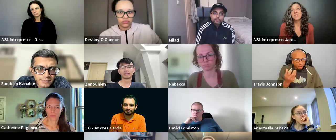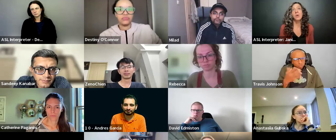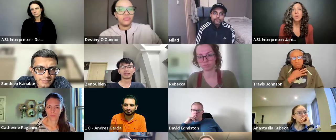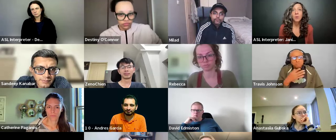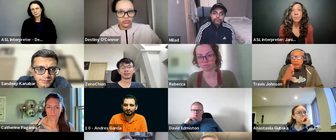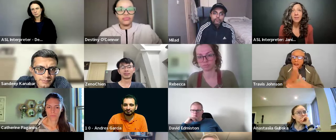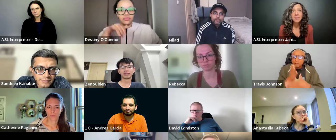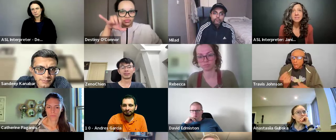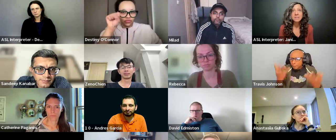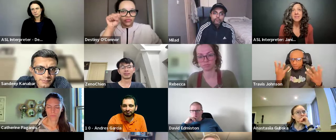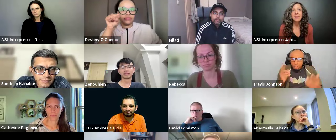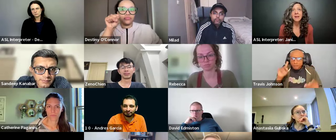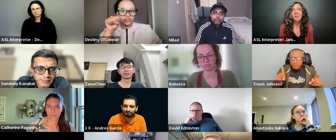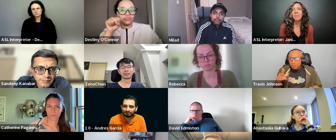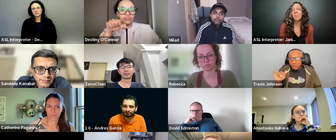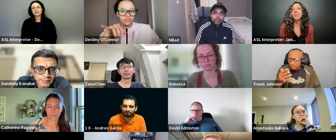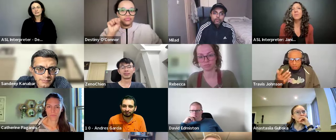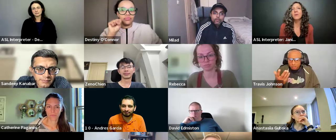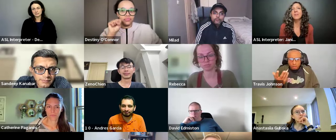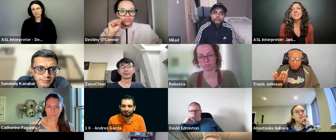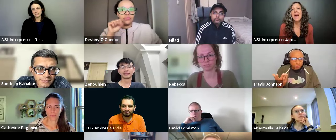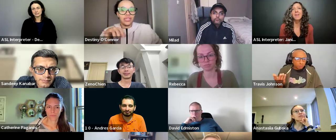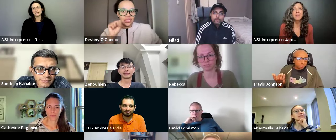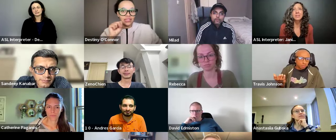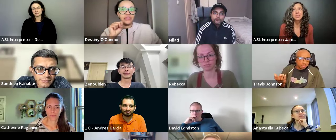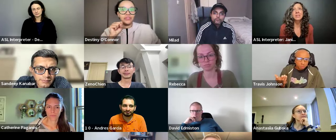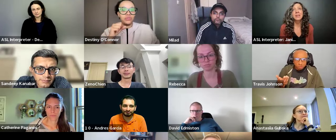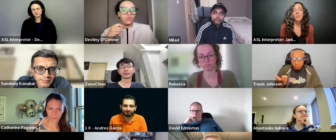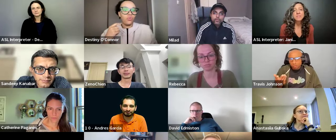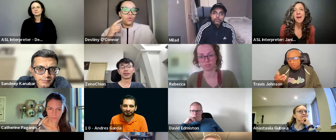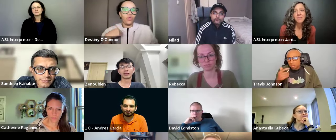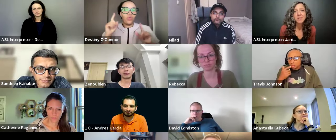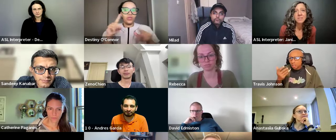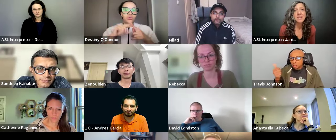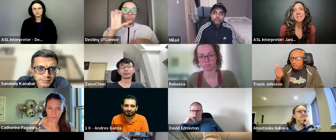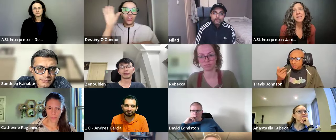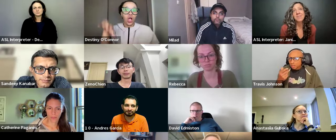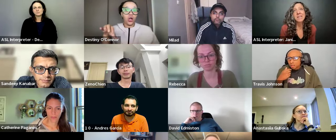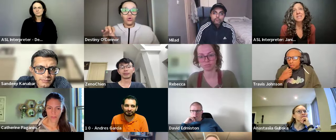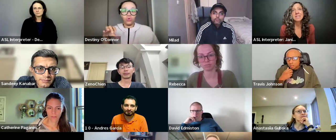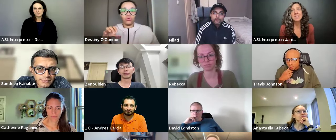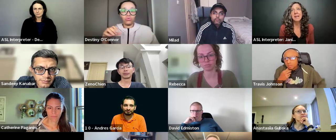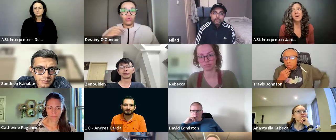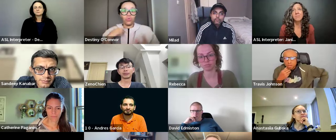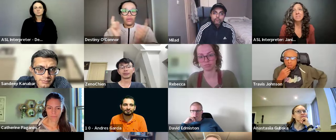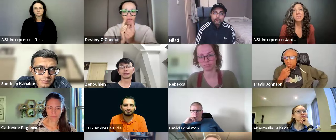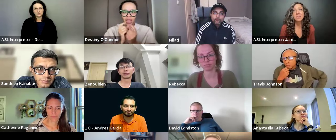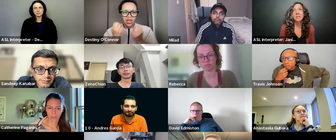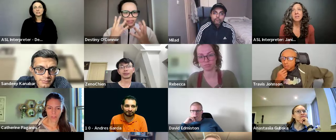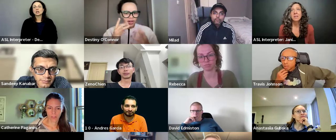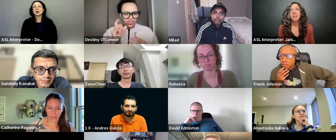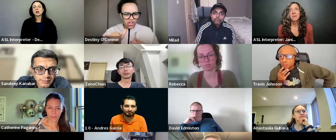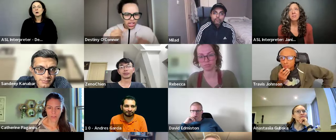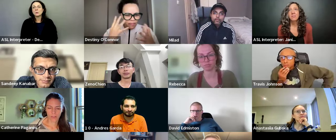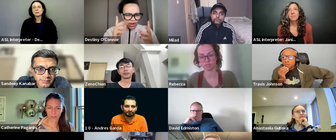KubeCon that don't know about us? And then I'm wondering Yes, what he says yes. what's the average of de deaf attendees at